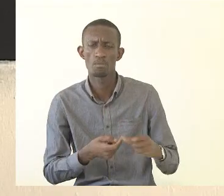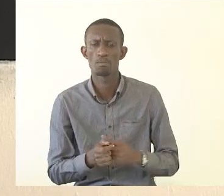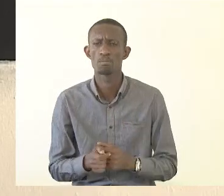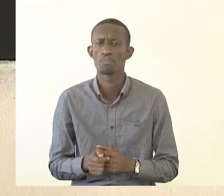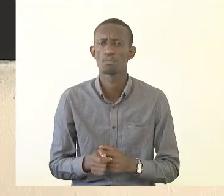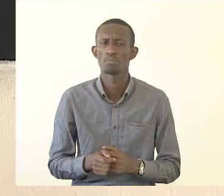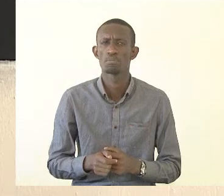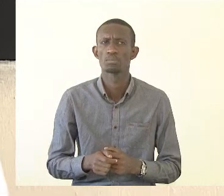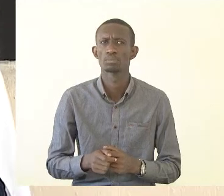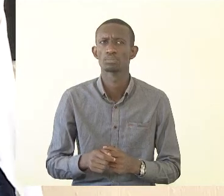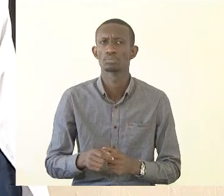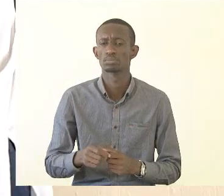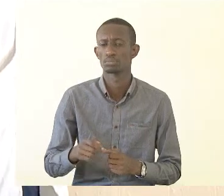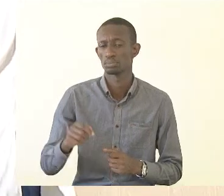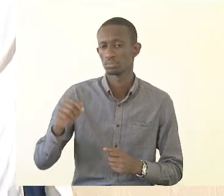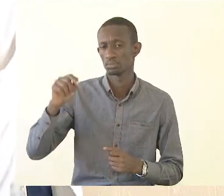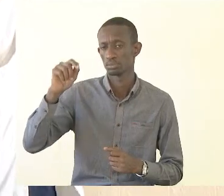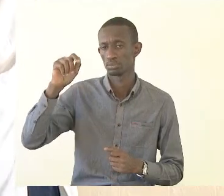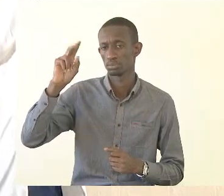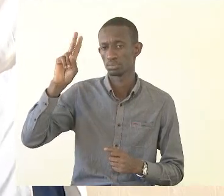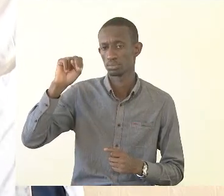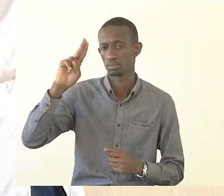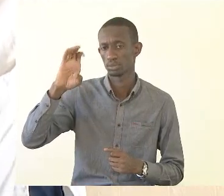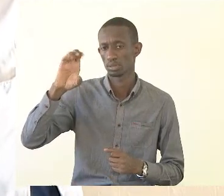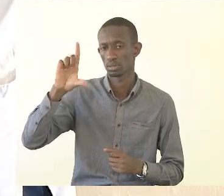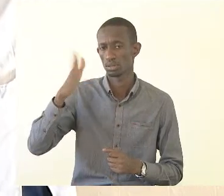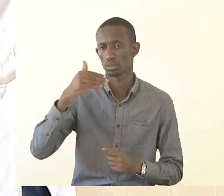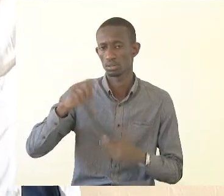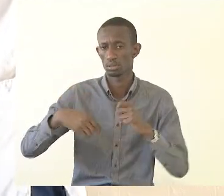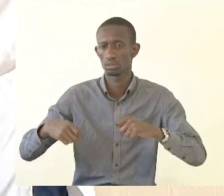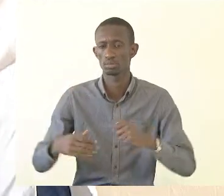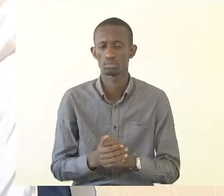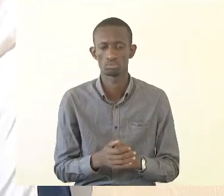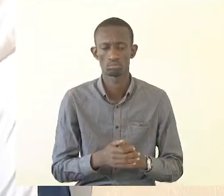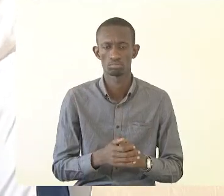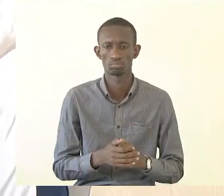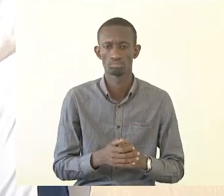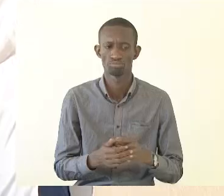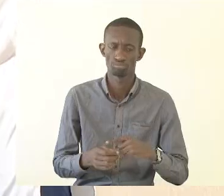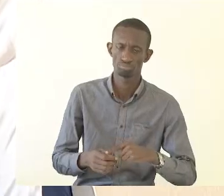nitro, and we are moving to